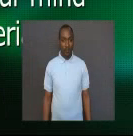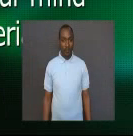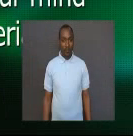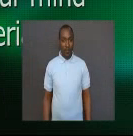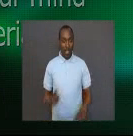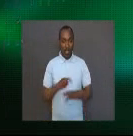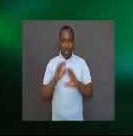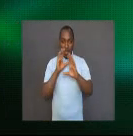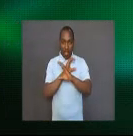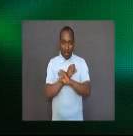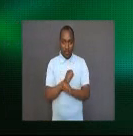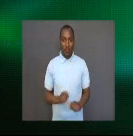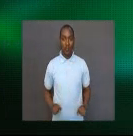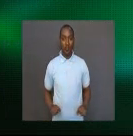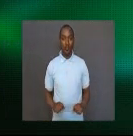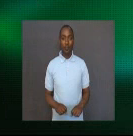Time's up.